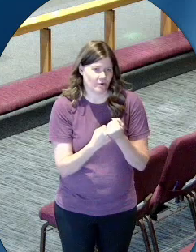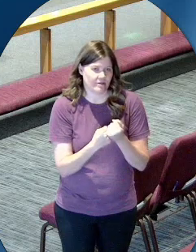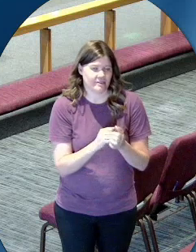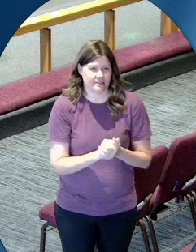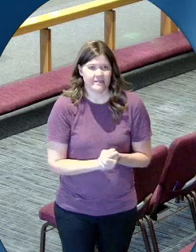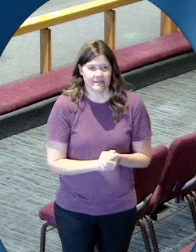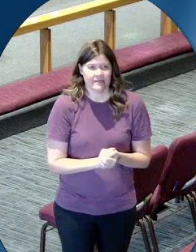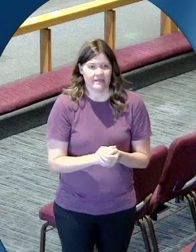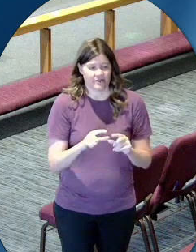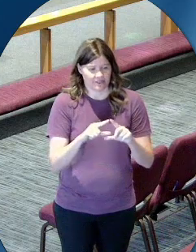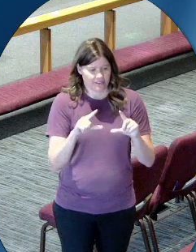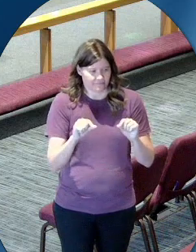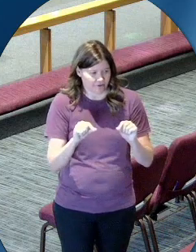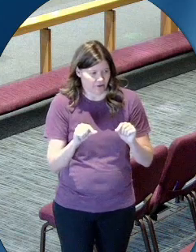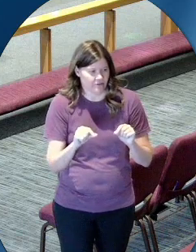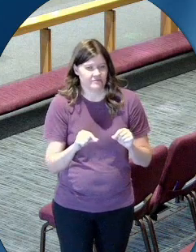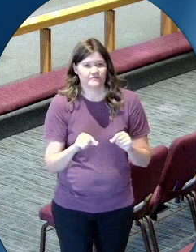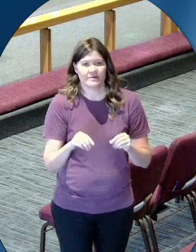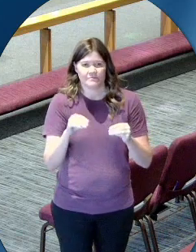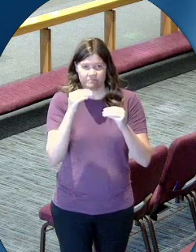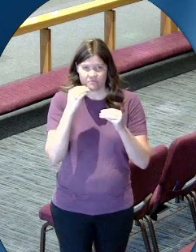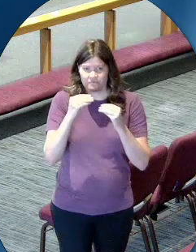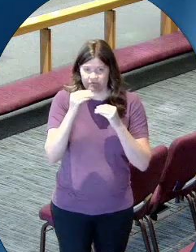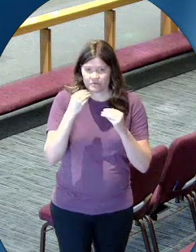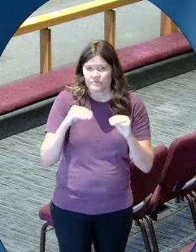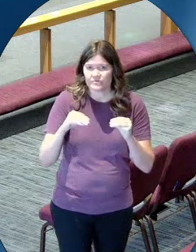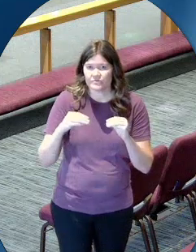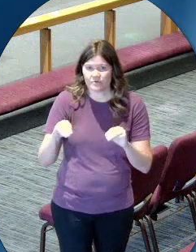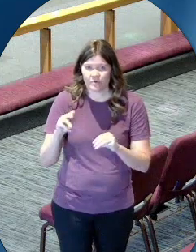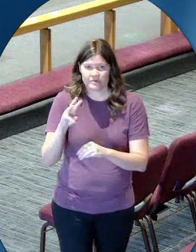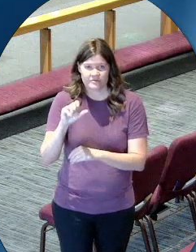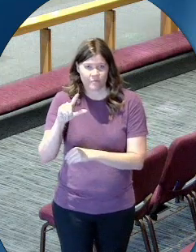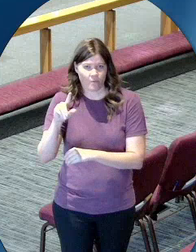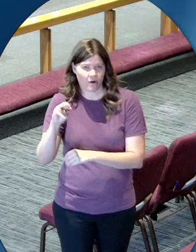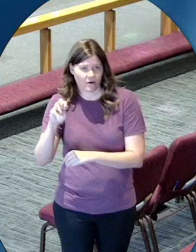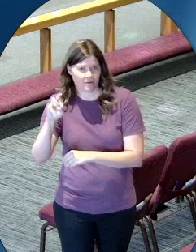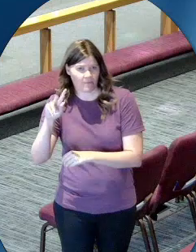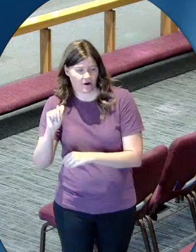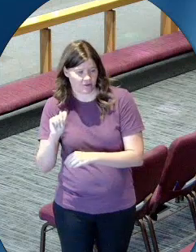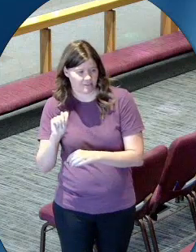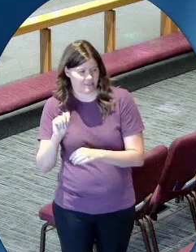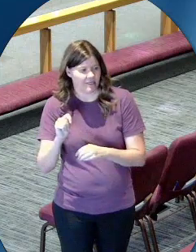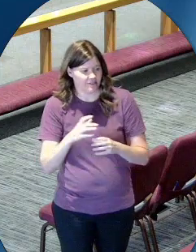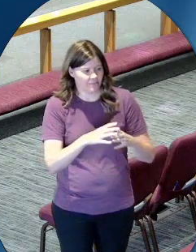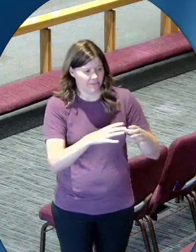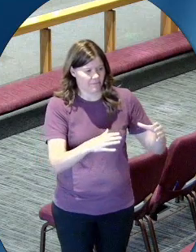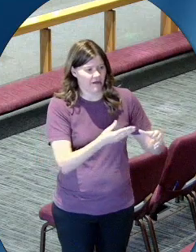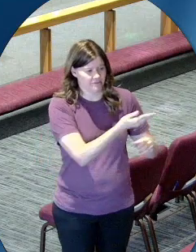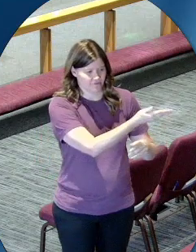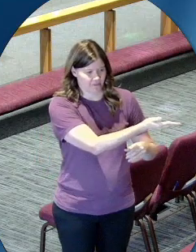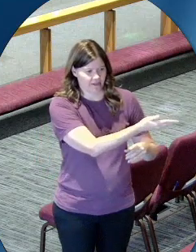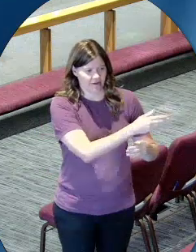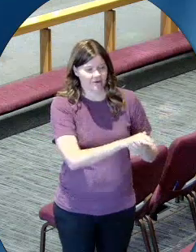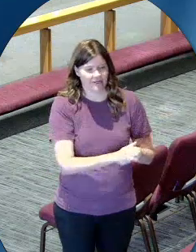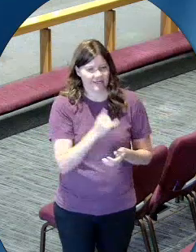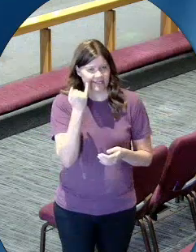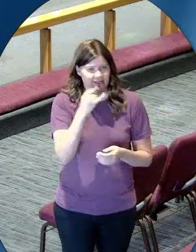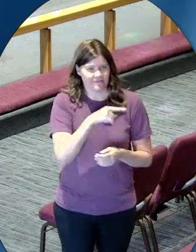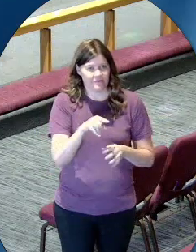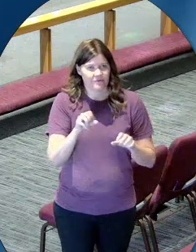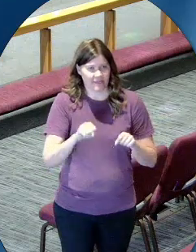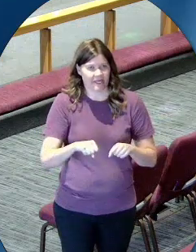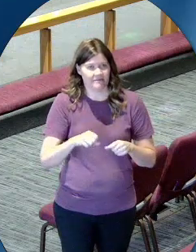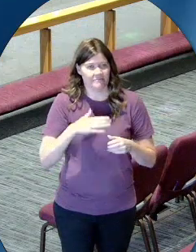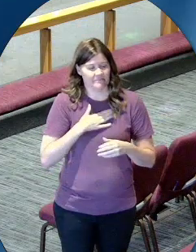stores or Walmart, deposit them in the container in the narthex. Deadline is next week, or the 12th